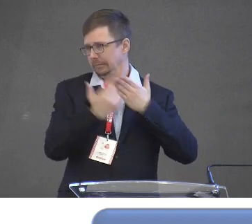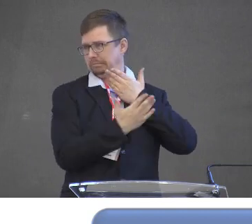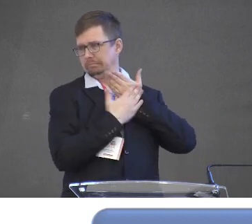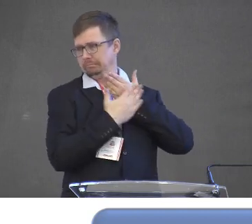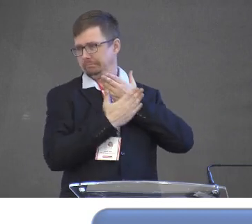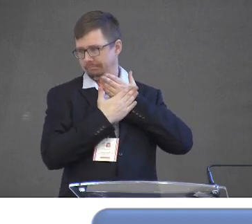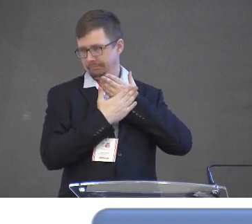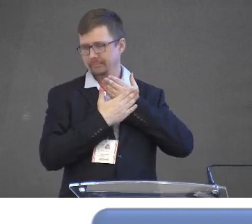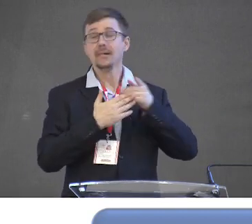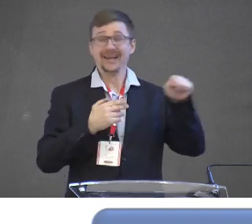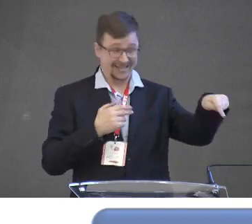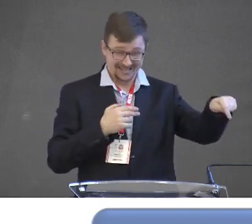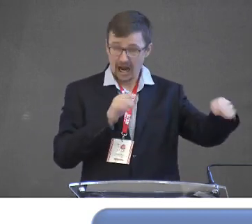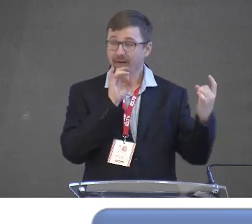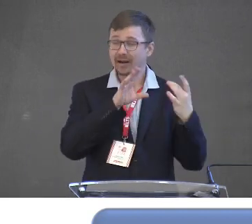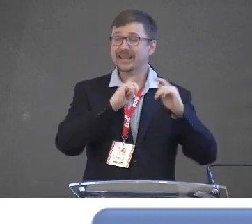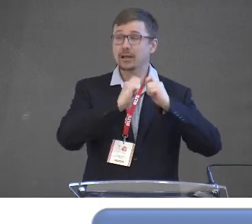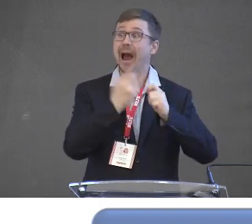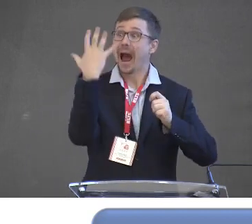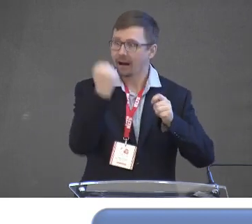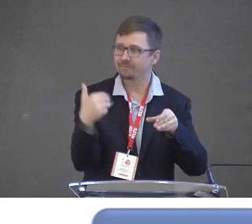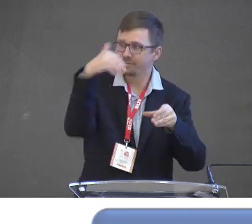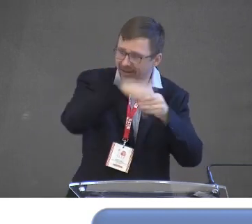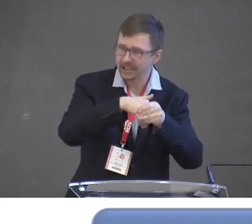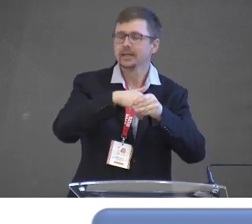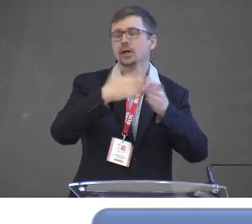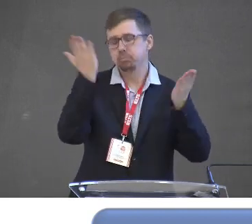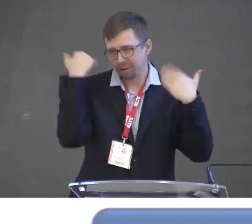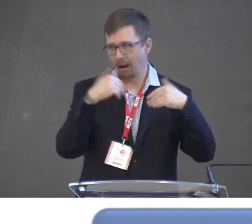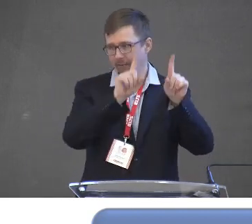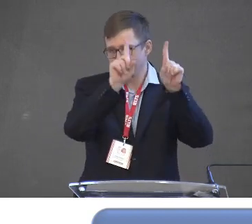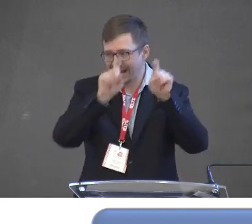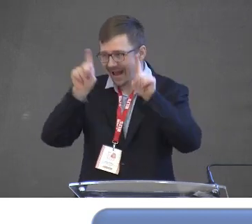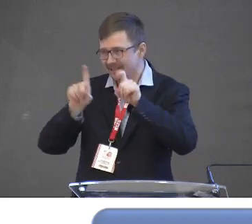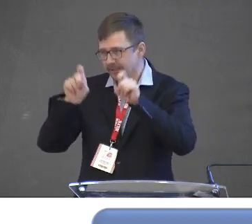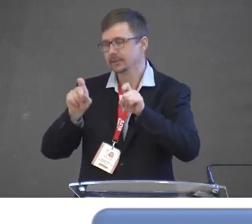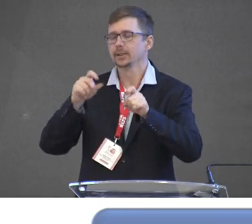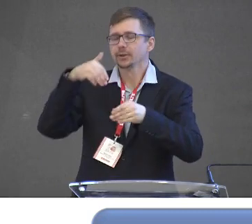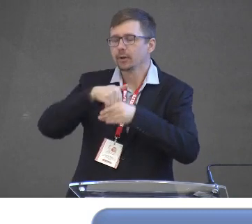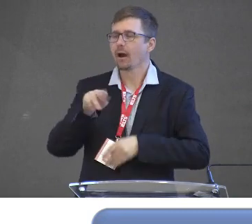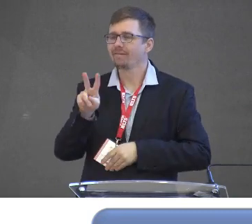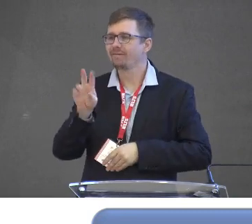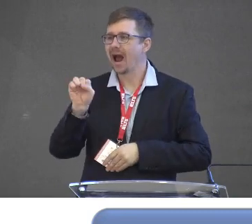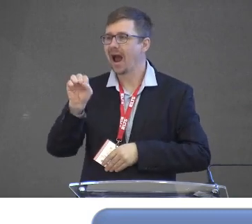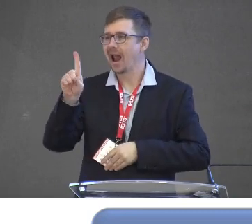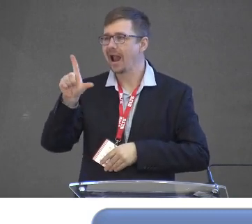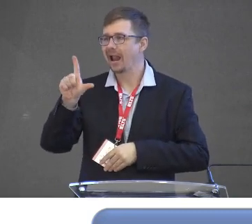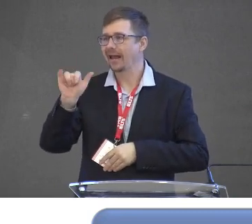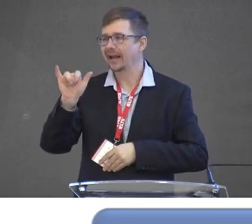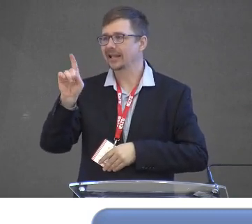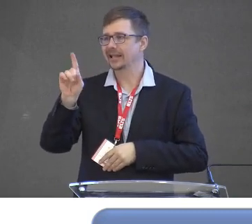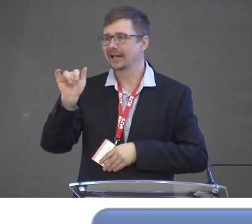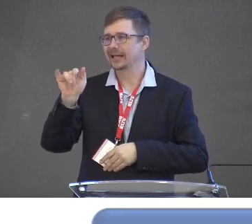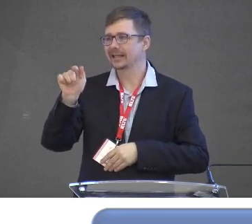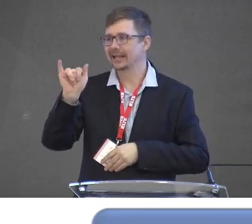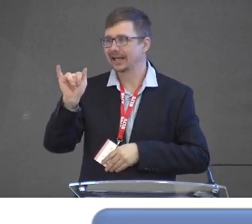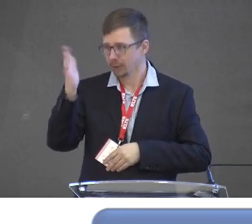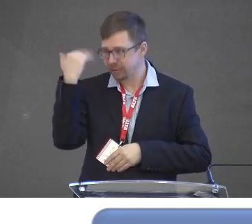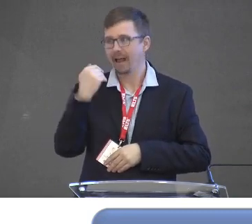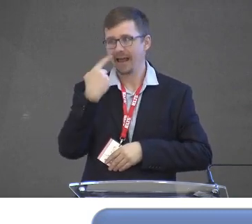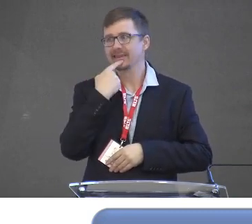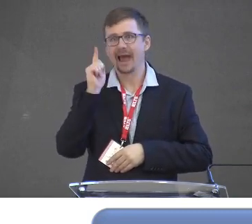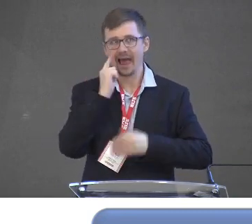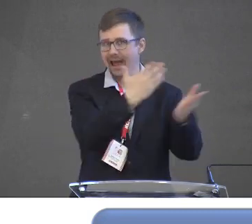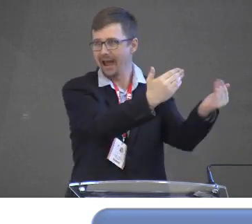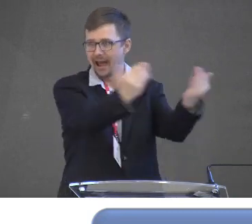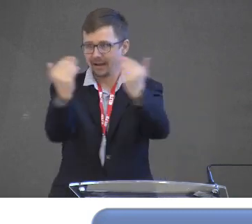Who could ask for clarification, make comments, and within the feedback team, there were people